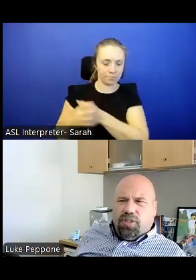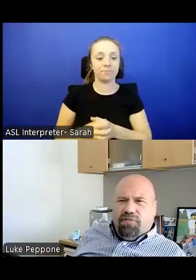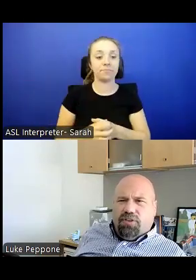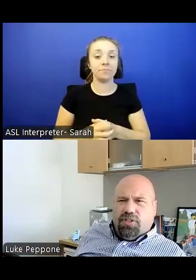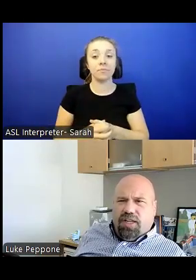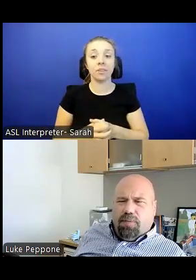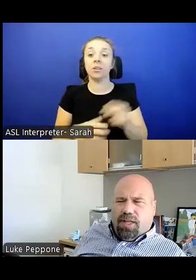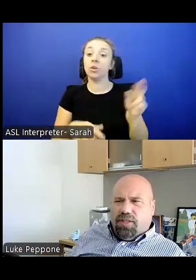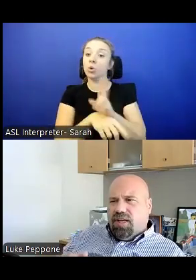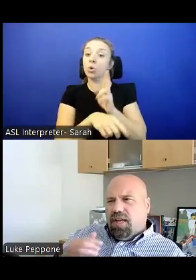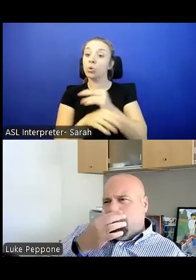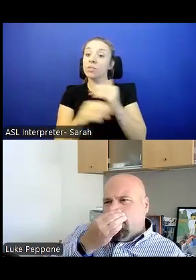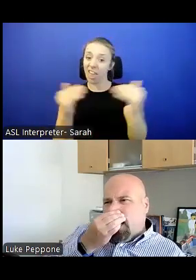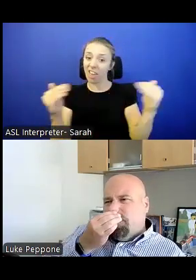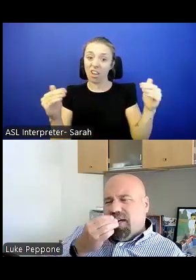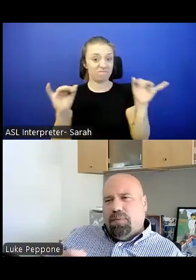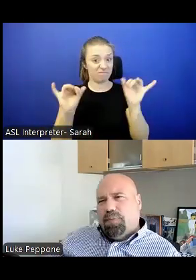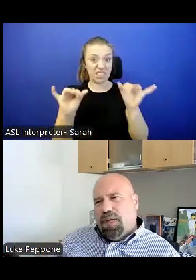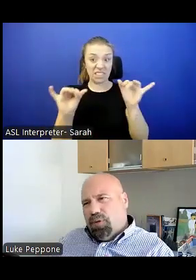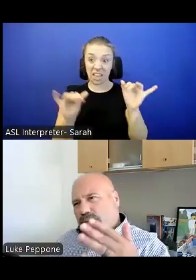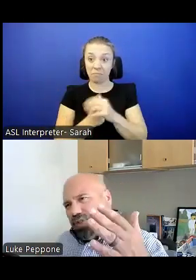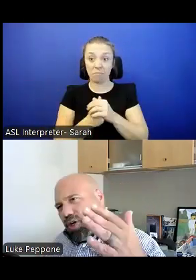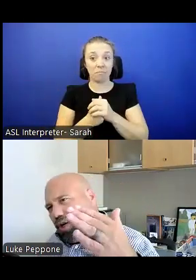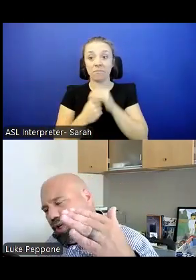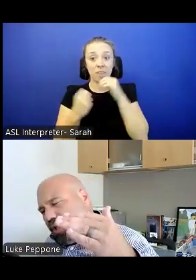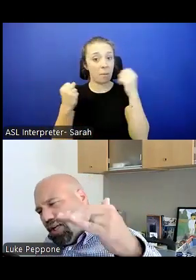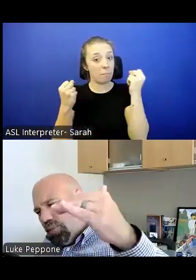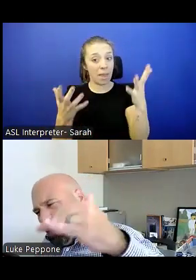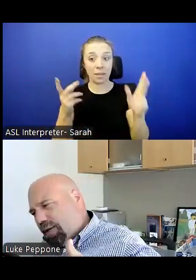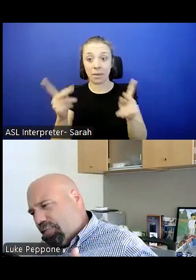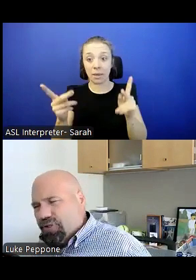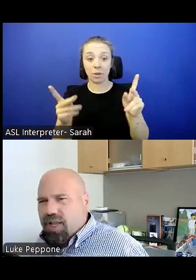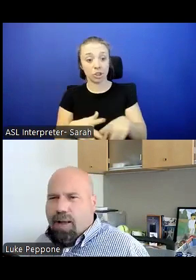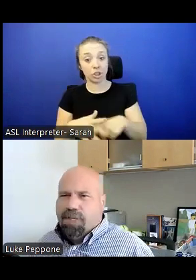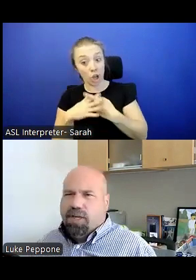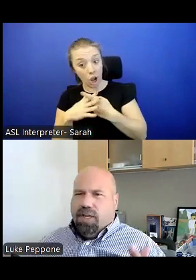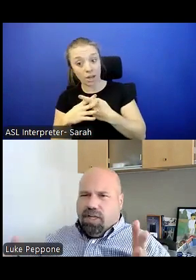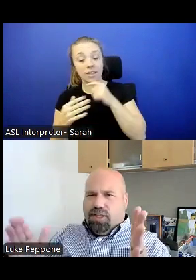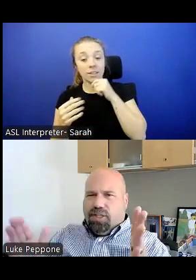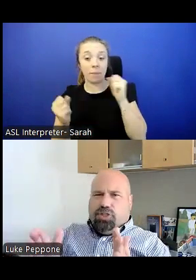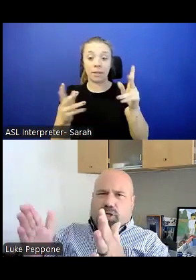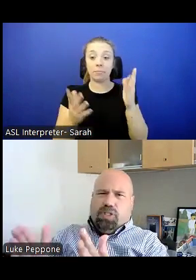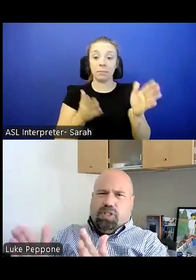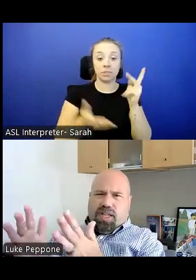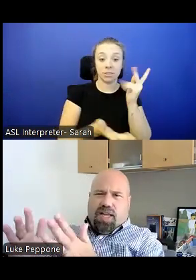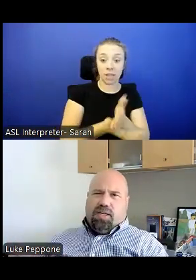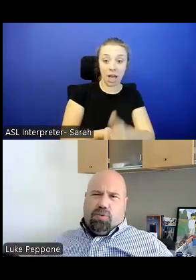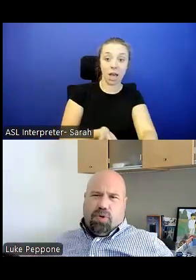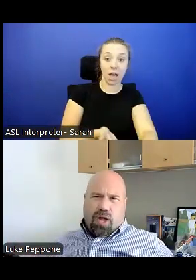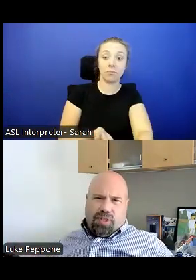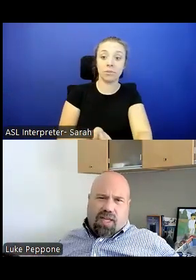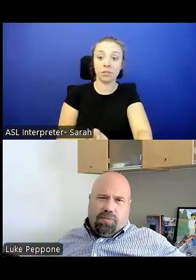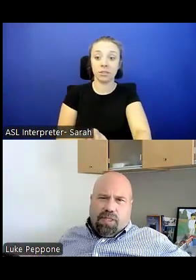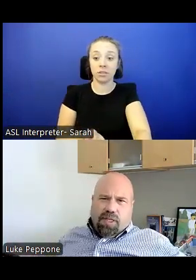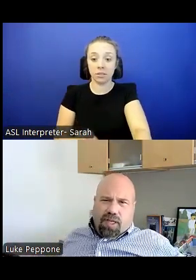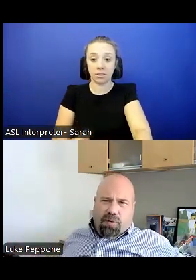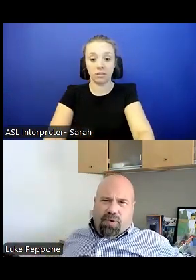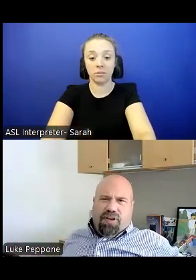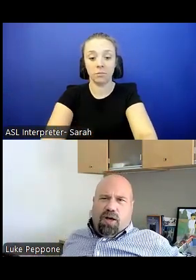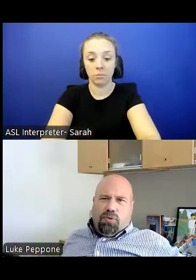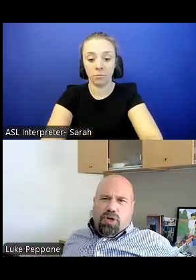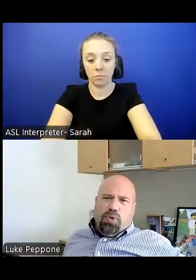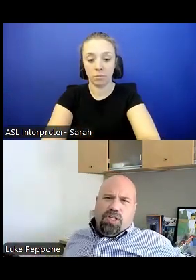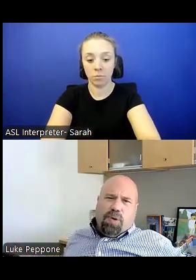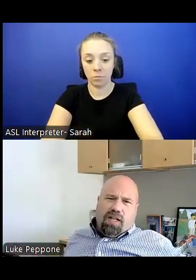The use level stayed about the same. Not many people started, not too many people stopped. It stayed generally static throughout that. And